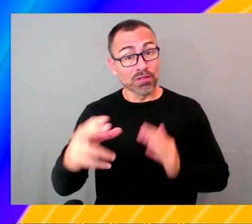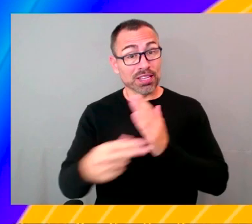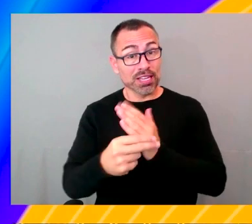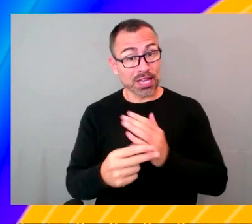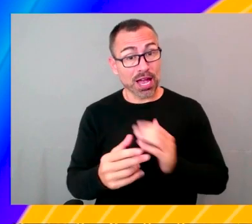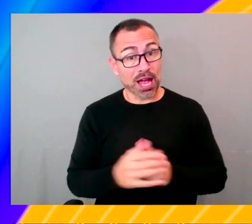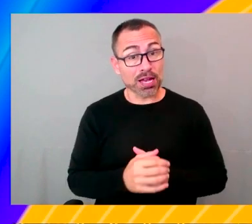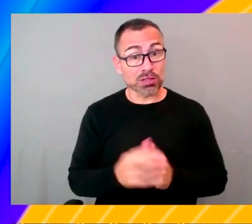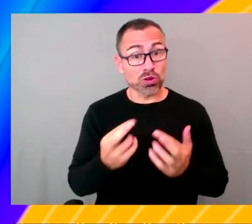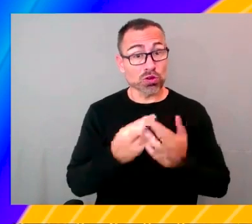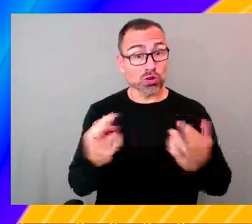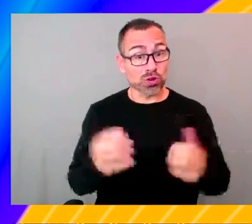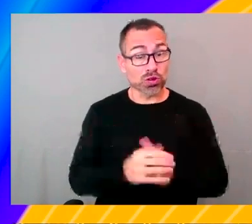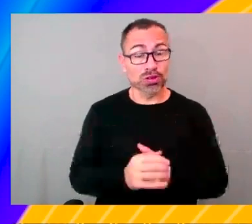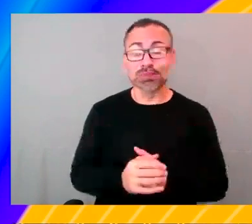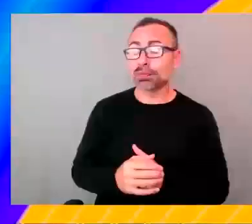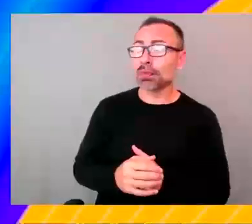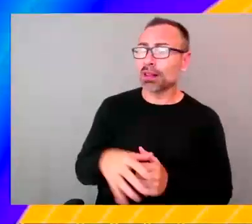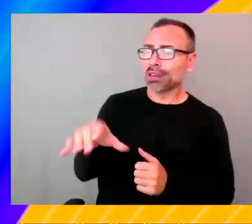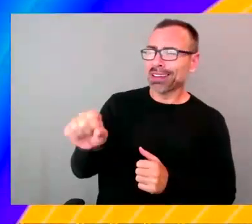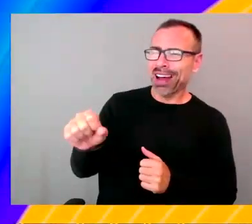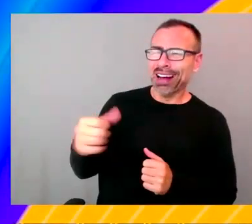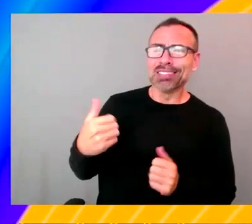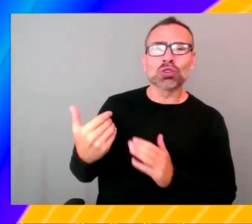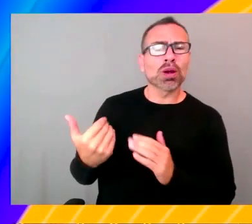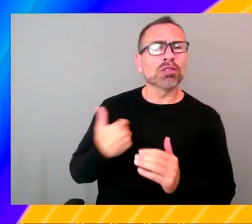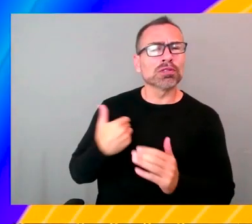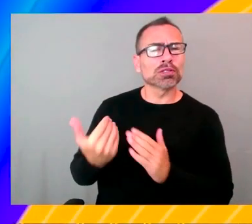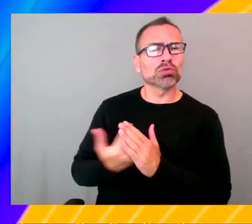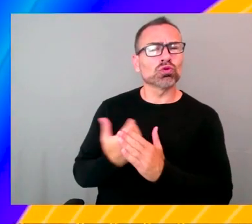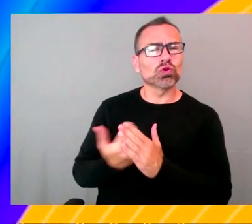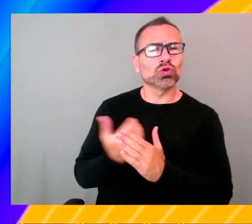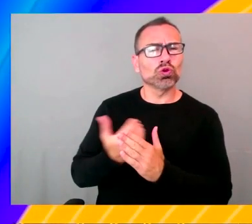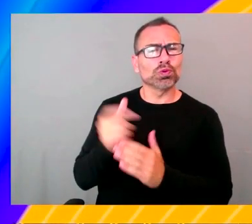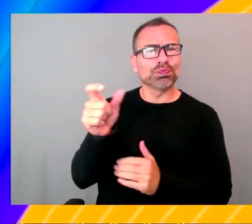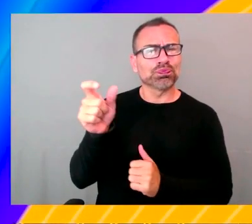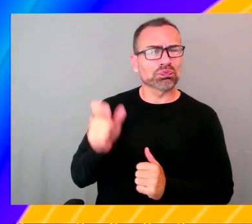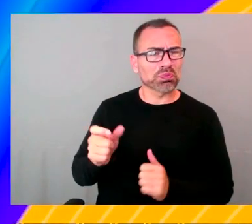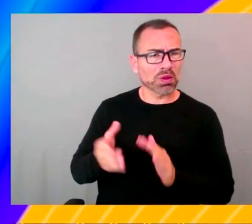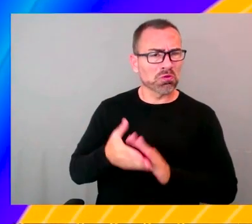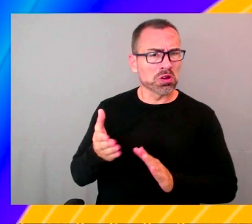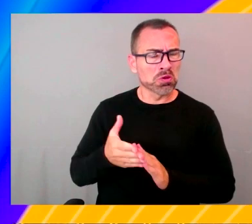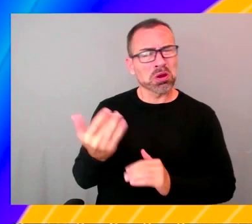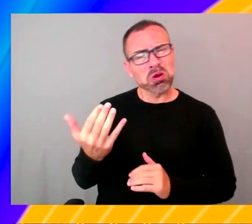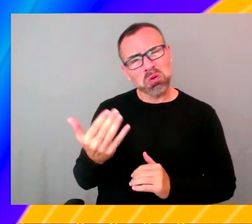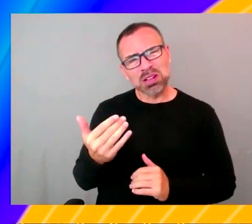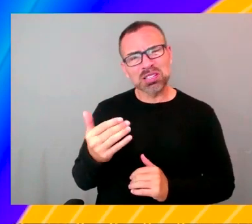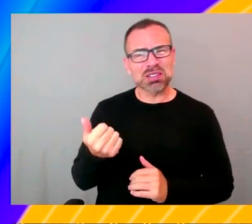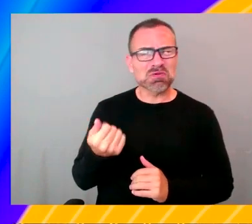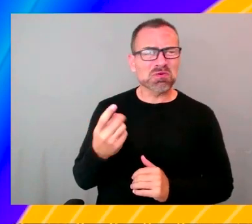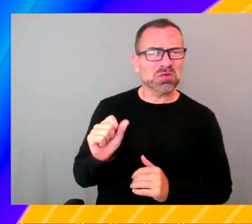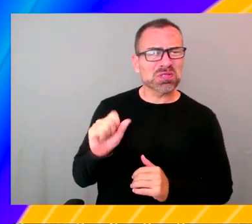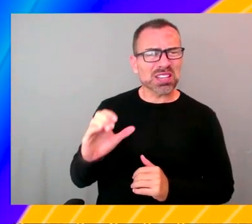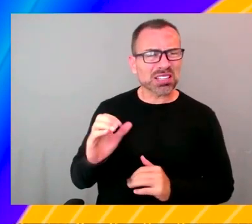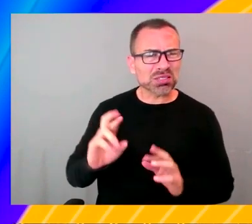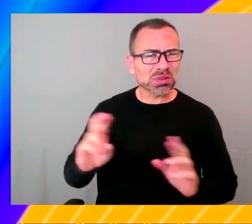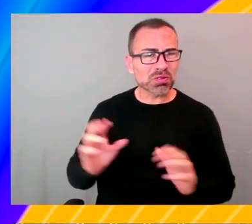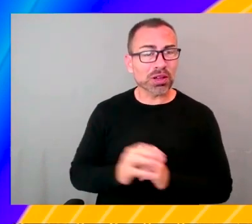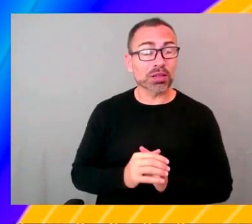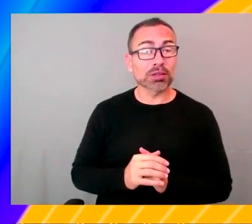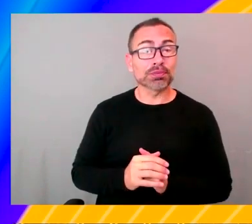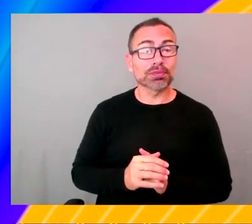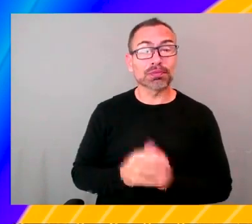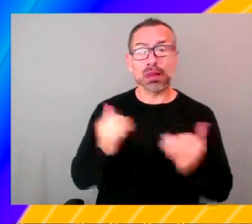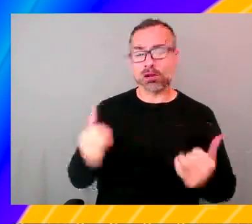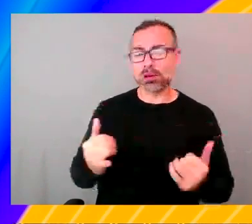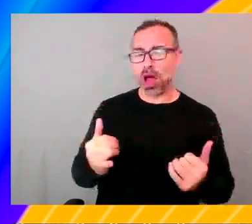running, and we'll give these things a few seconds here to be ready. We could go down here to the target group that we set up